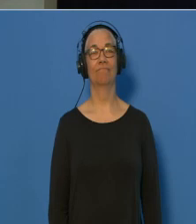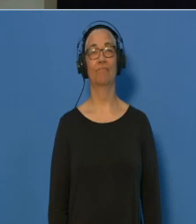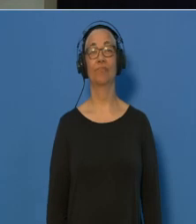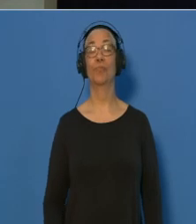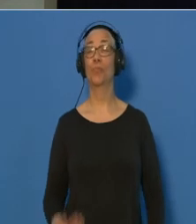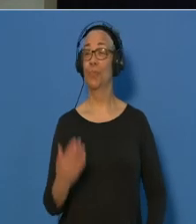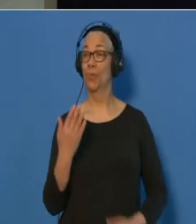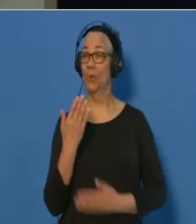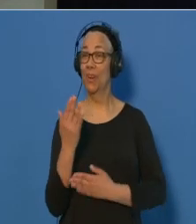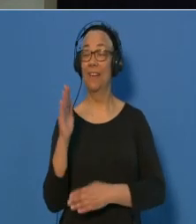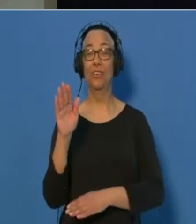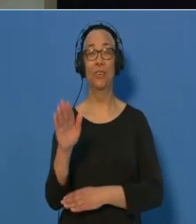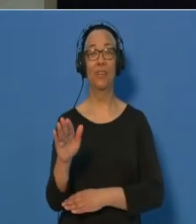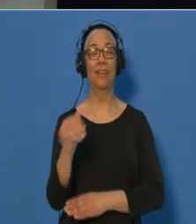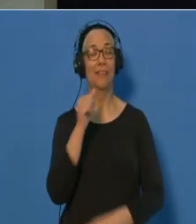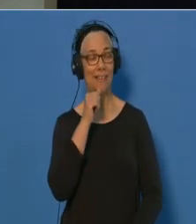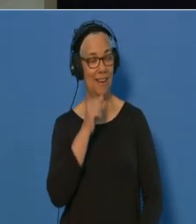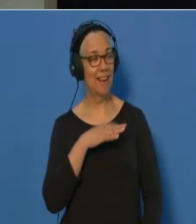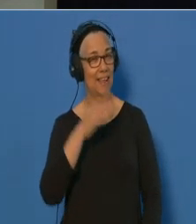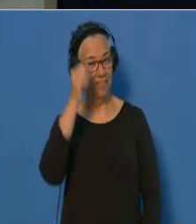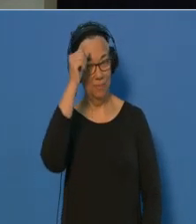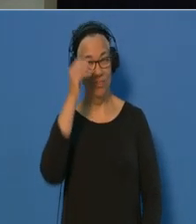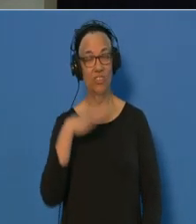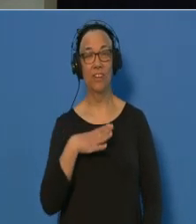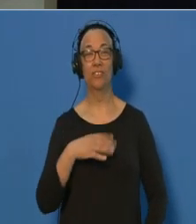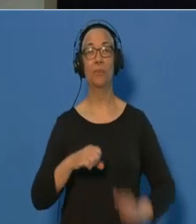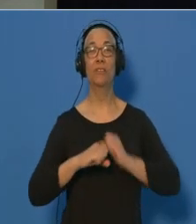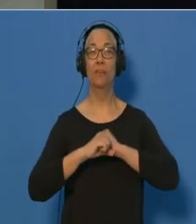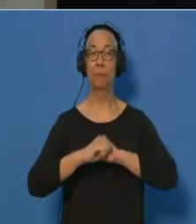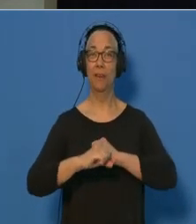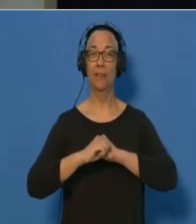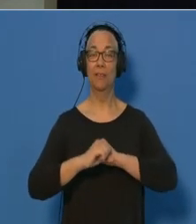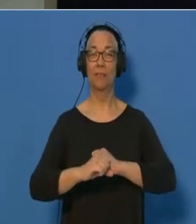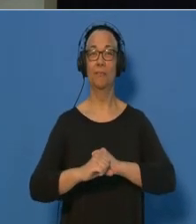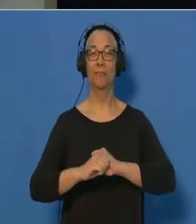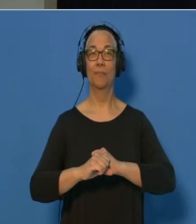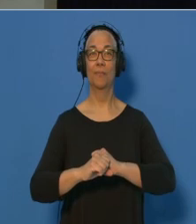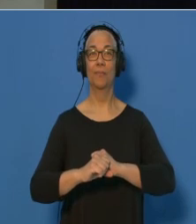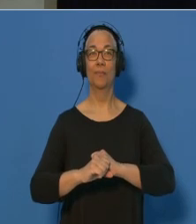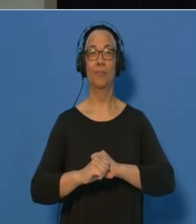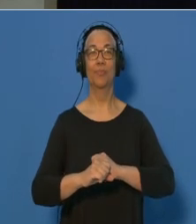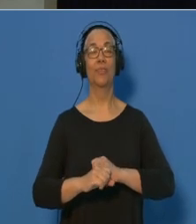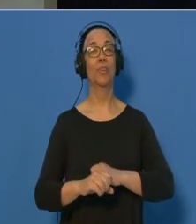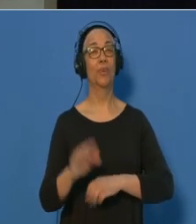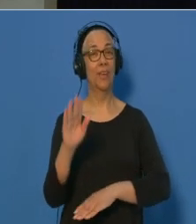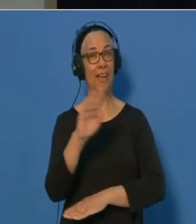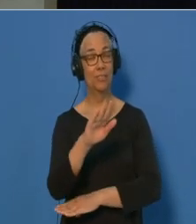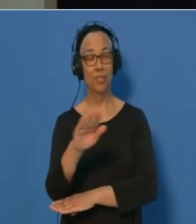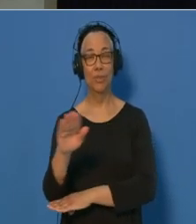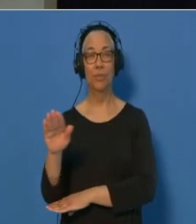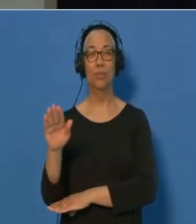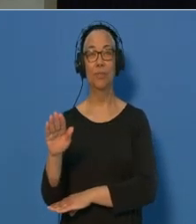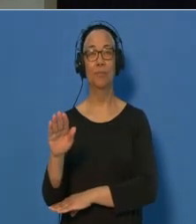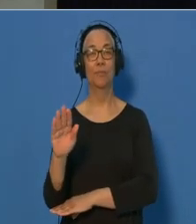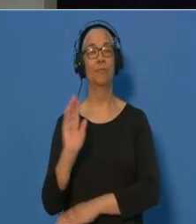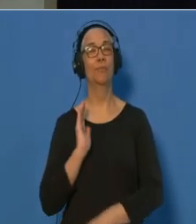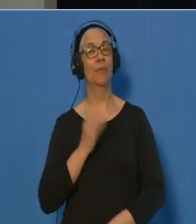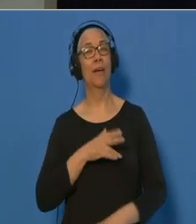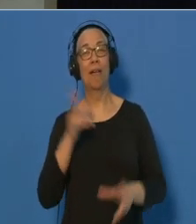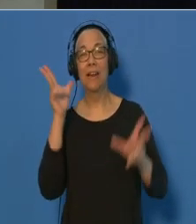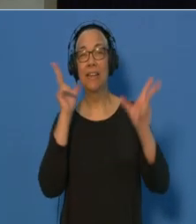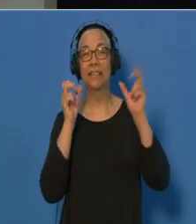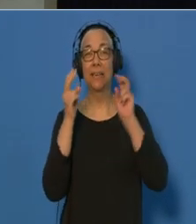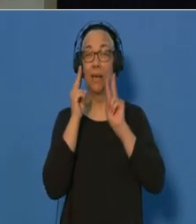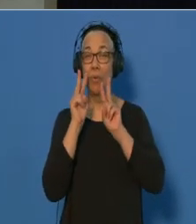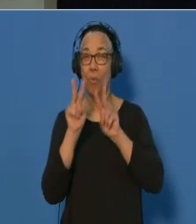Good afternoon, ladies and gentlemen of the media, and good afternoon to our listening and watching